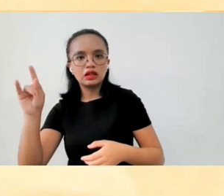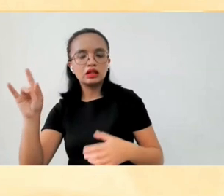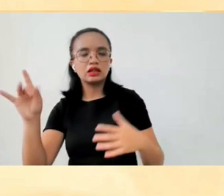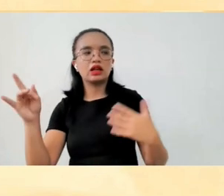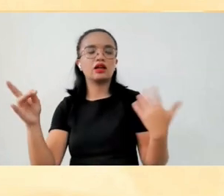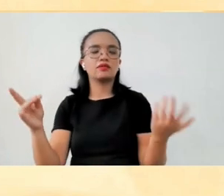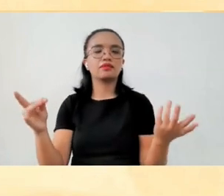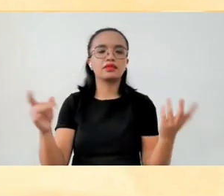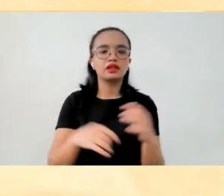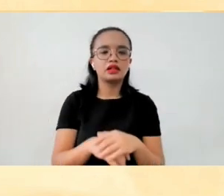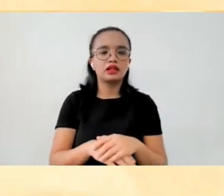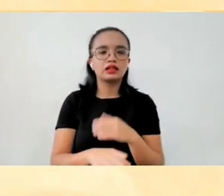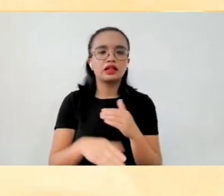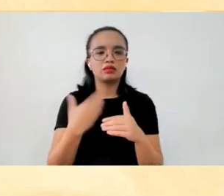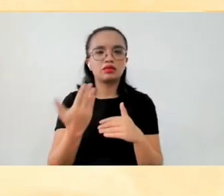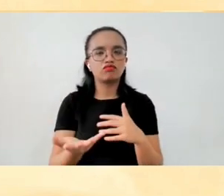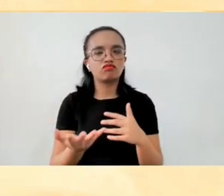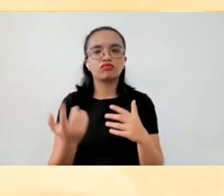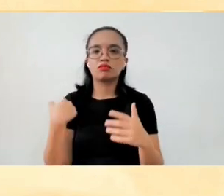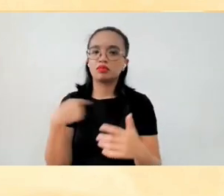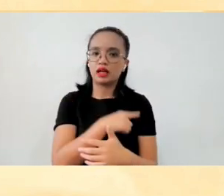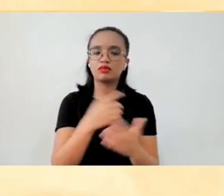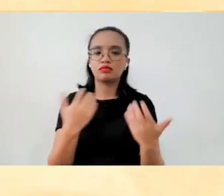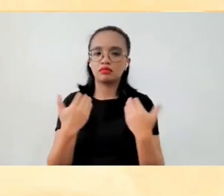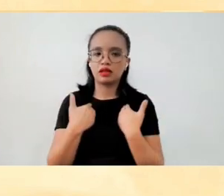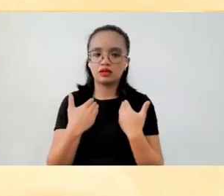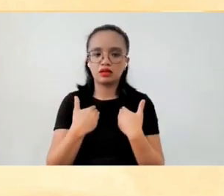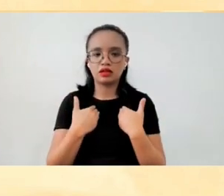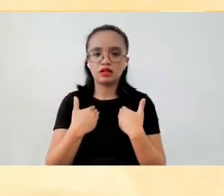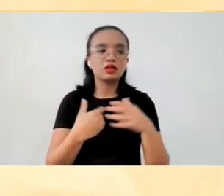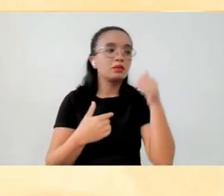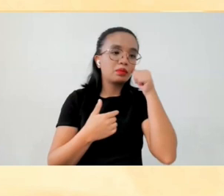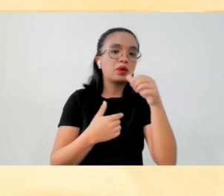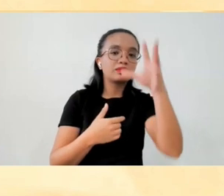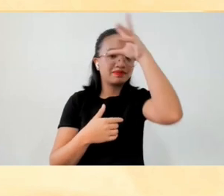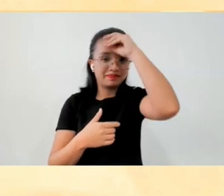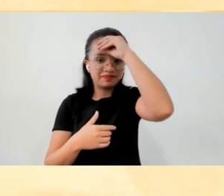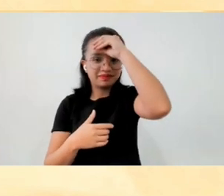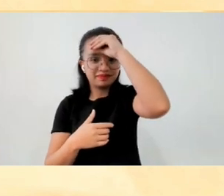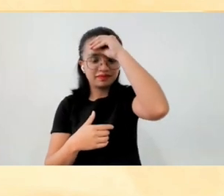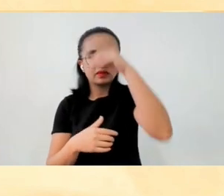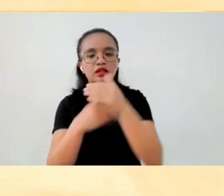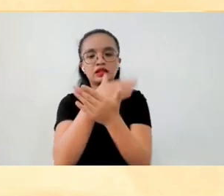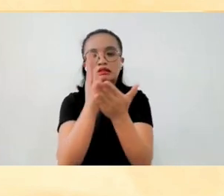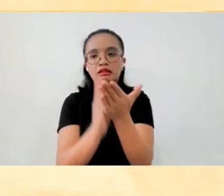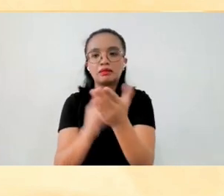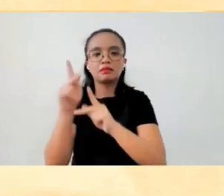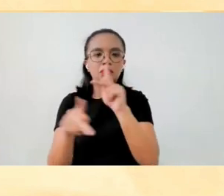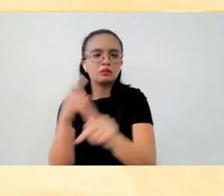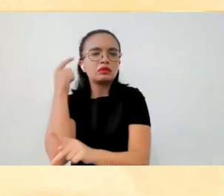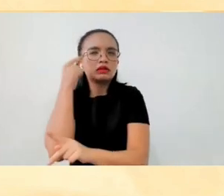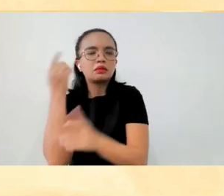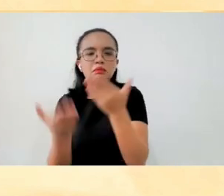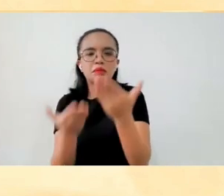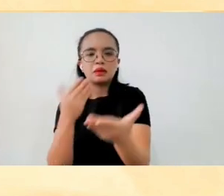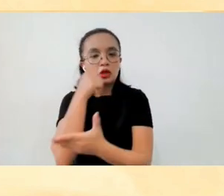Okay, and then we have boys and girls. Okay, so some people think that maybe girls are